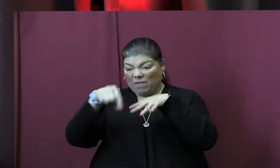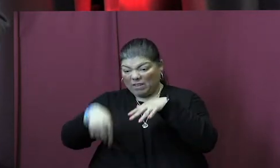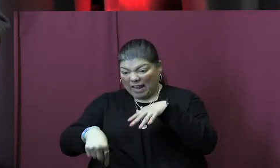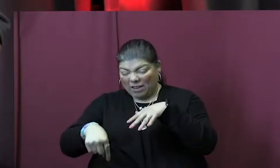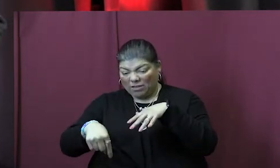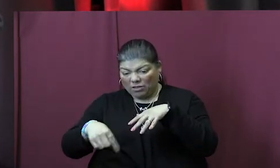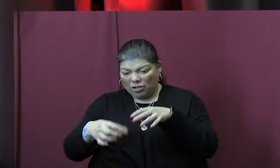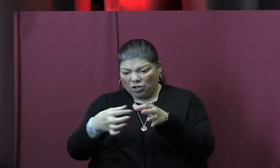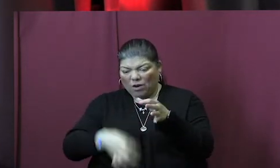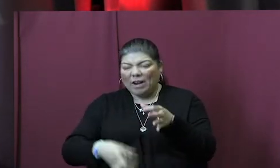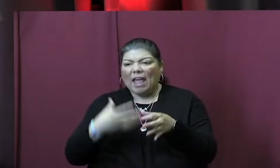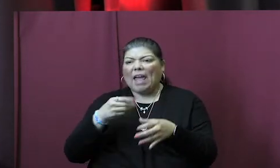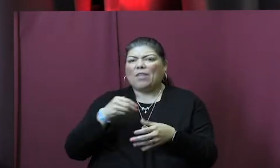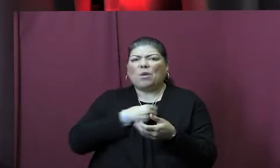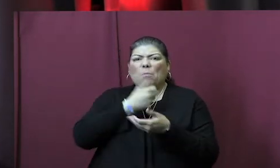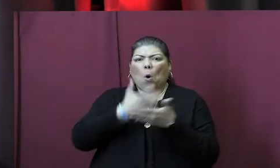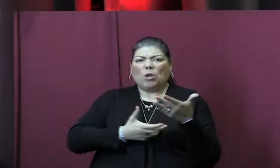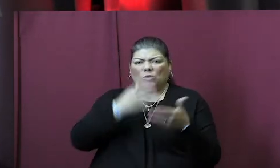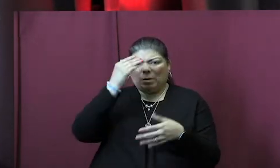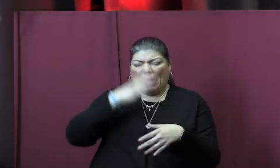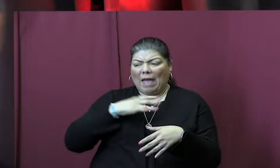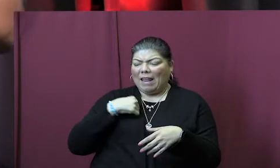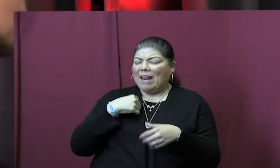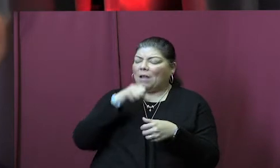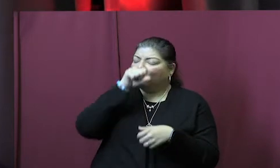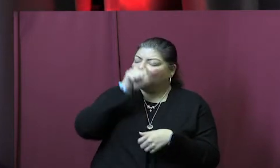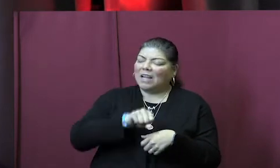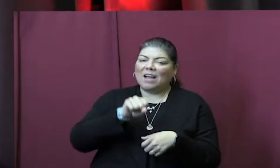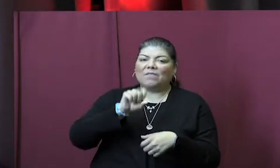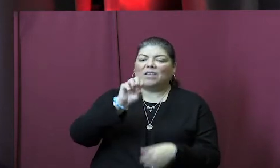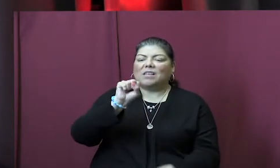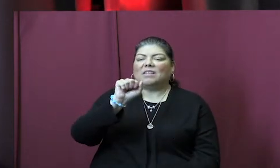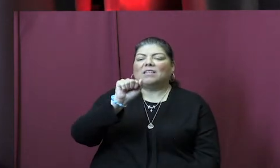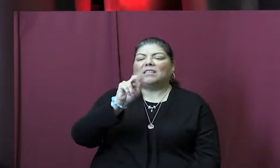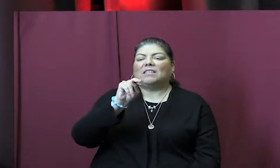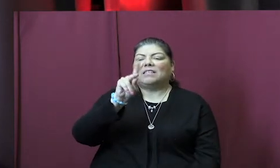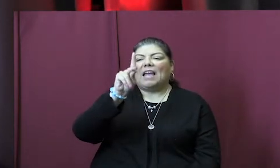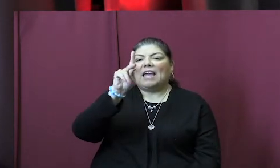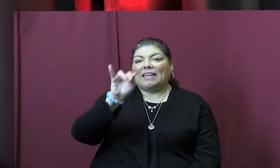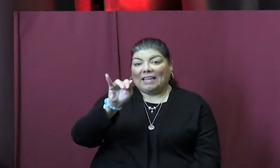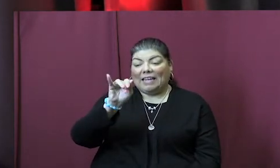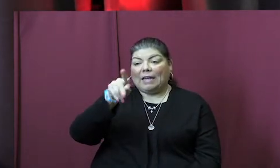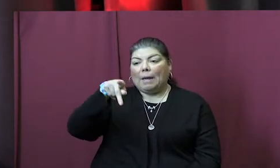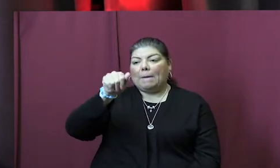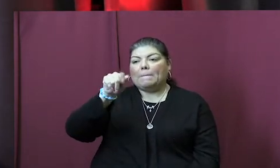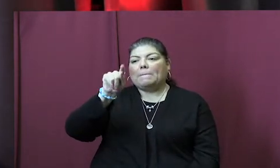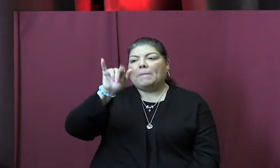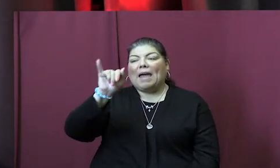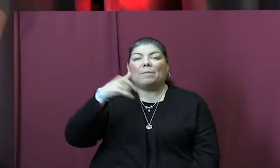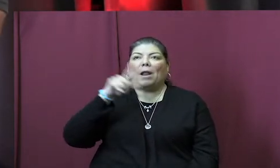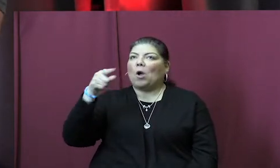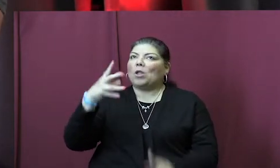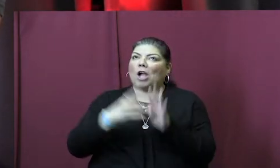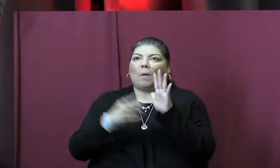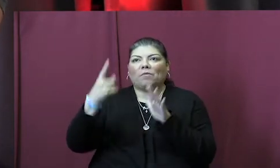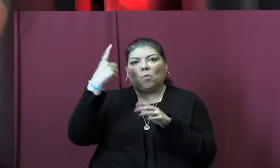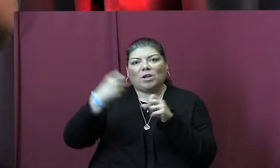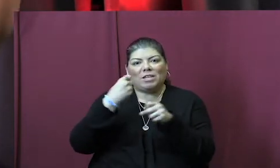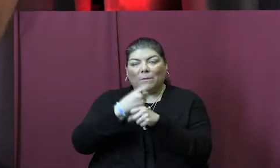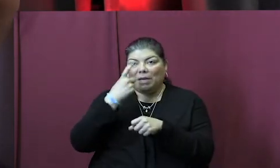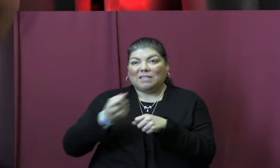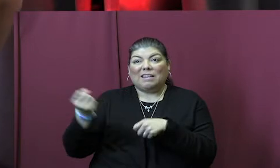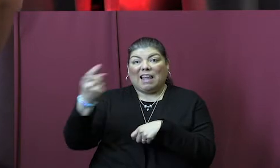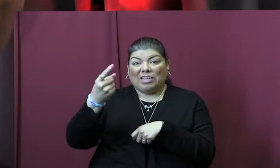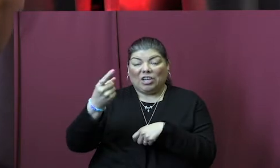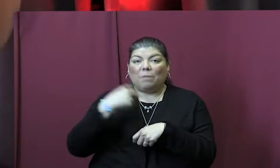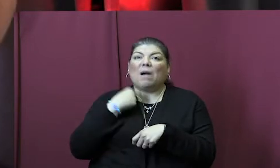and The Poetry Man, oh my gosh. And I loved Sandy Patty, but I could only emulate her for a year